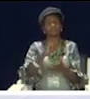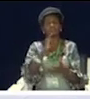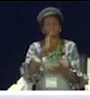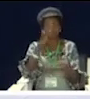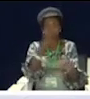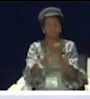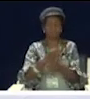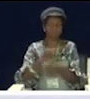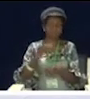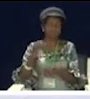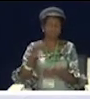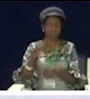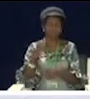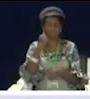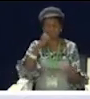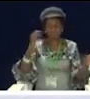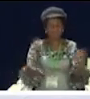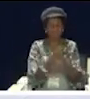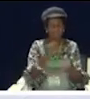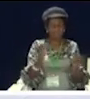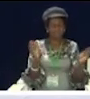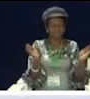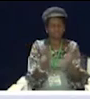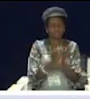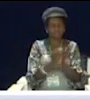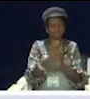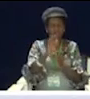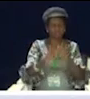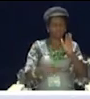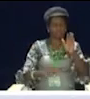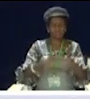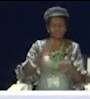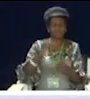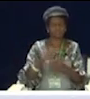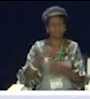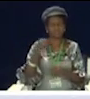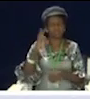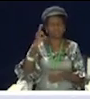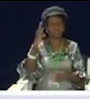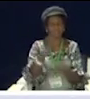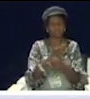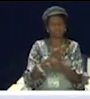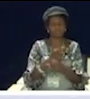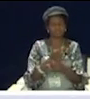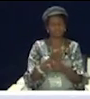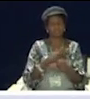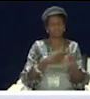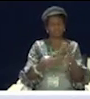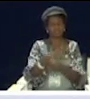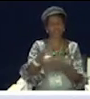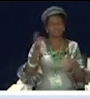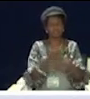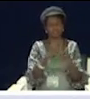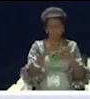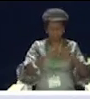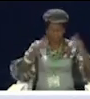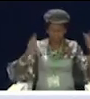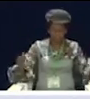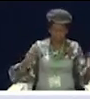faith. She took a small step of faith, and God took a giant